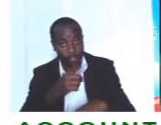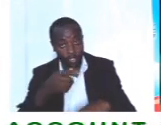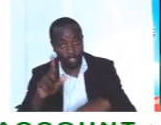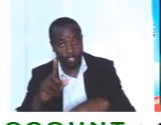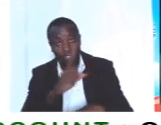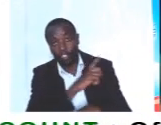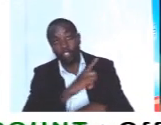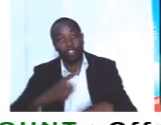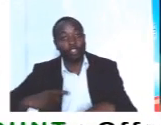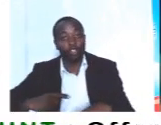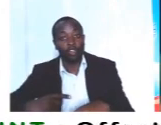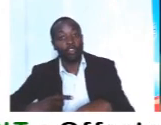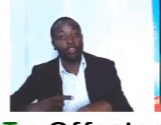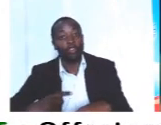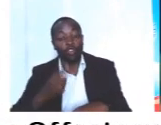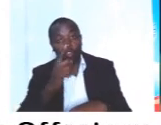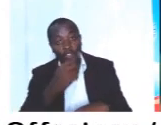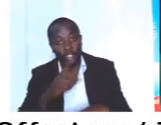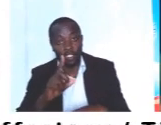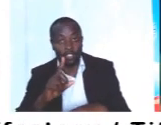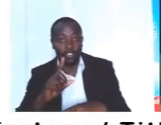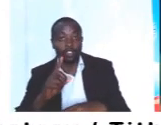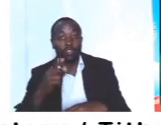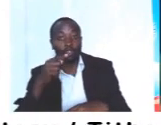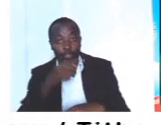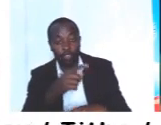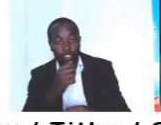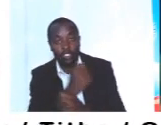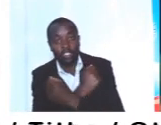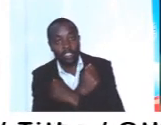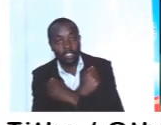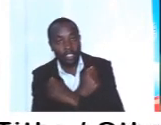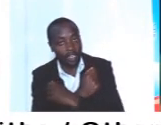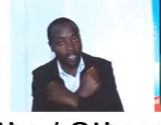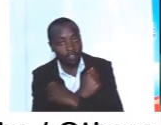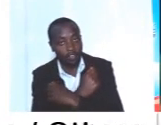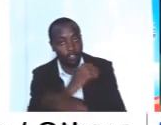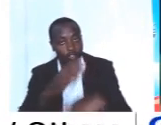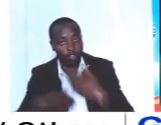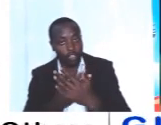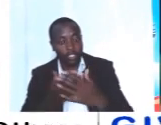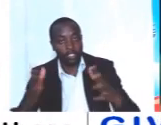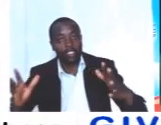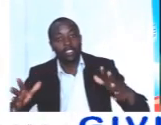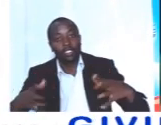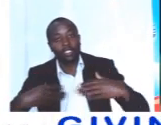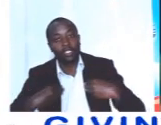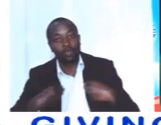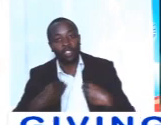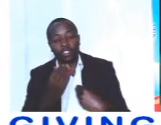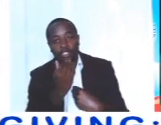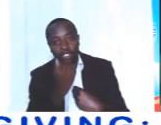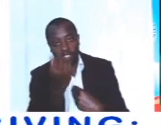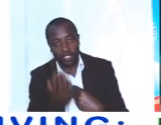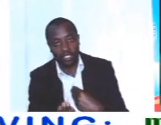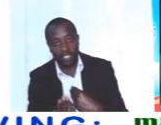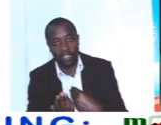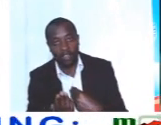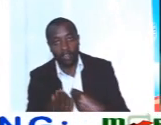loves, and he chastens everyone he accepts as his son. Endure hardship